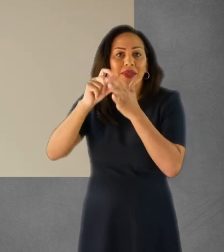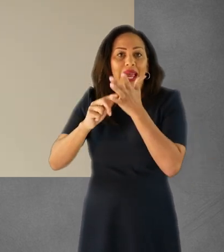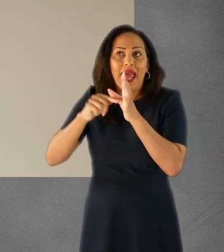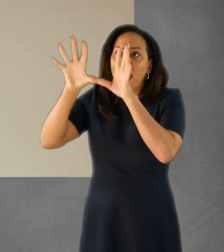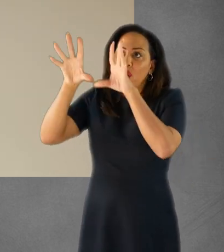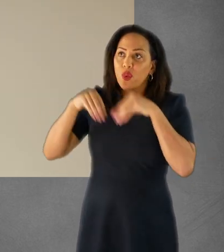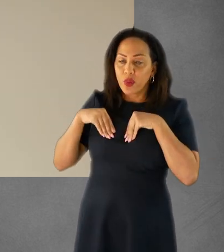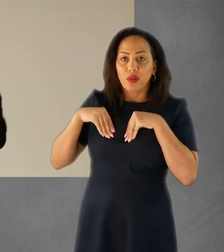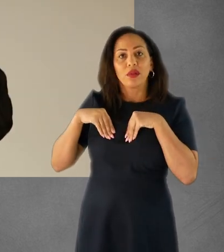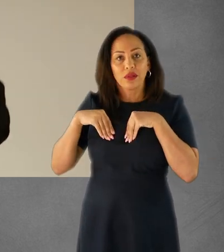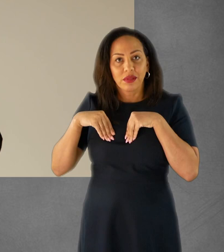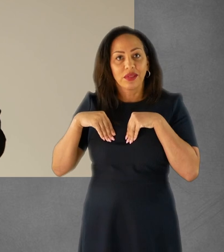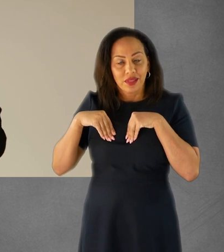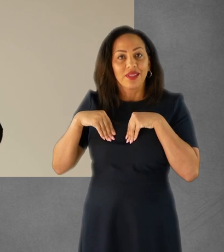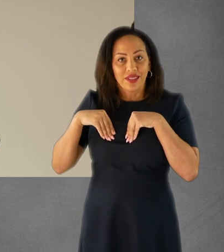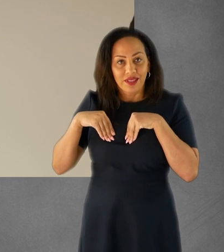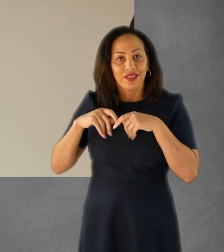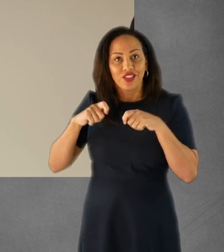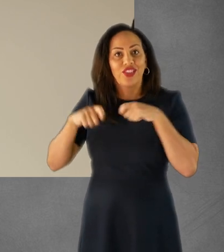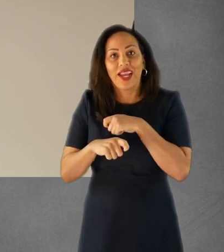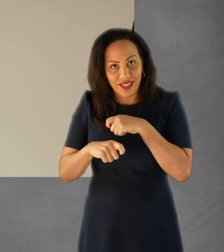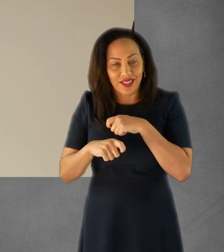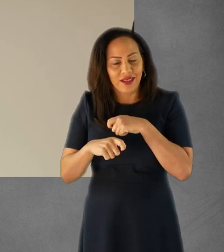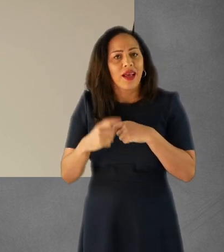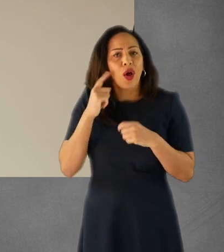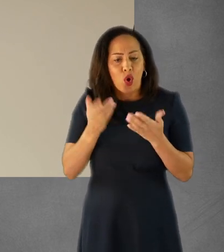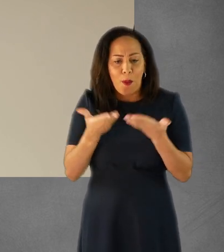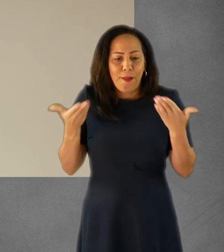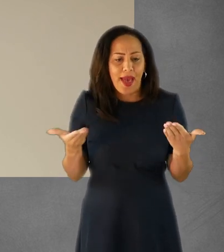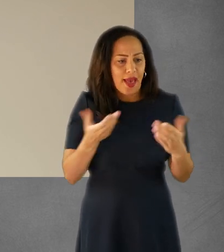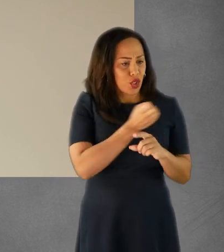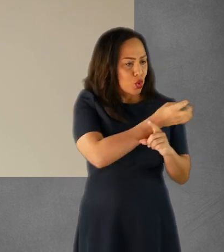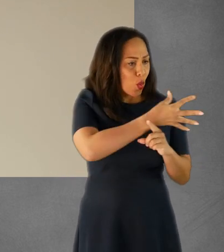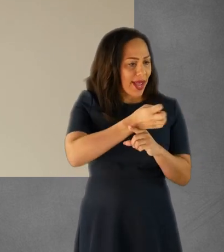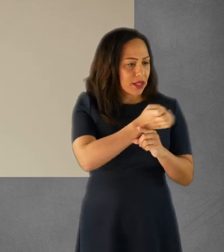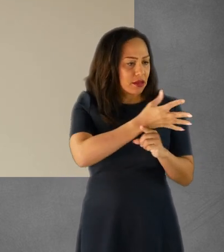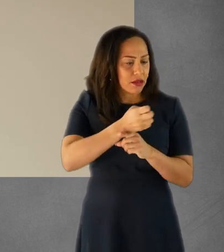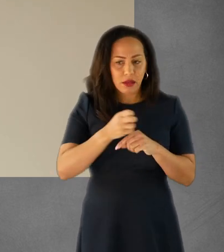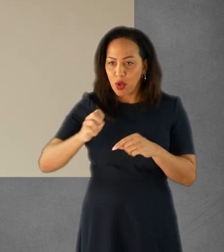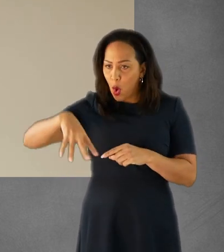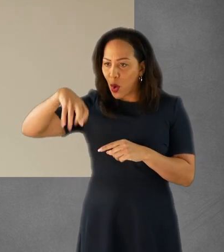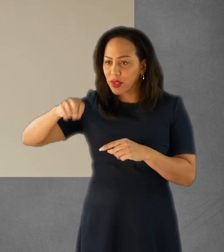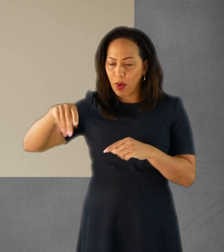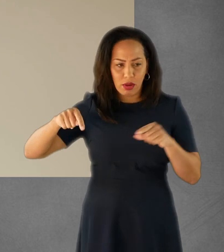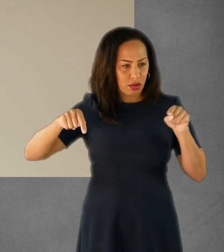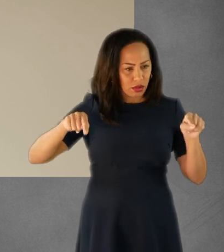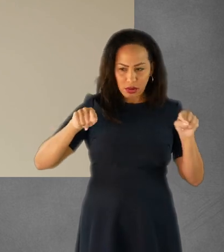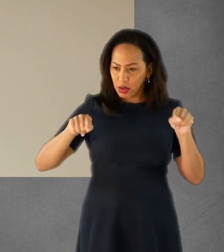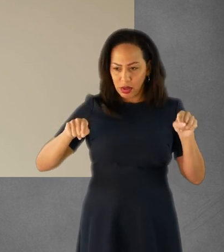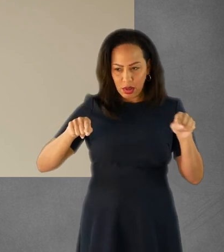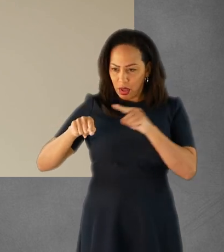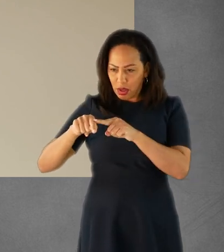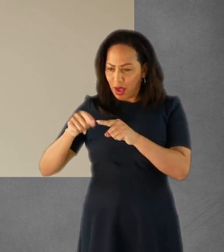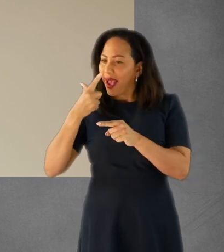thought it was quite interesting if we can then compare the squid and the octopus, then all the things the octopus can do that the squid